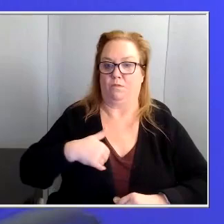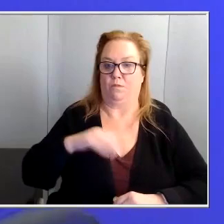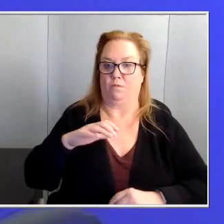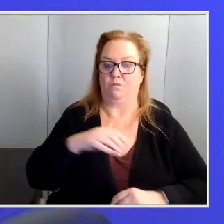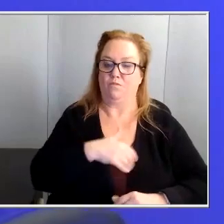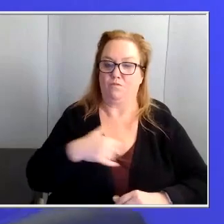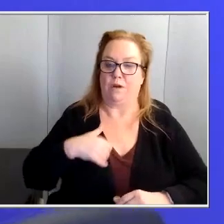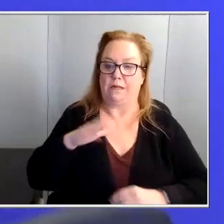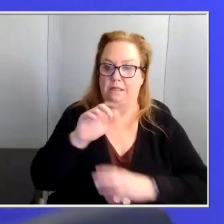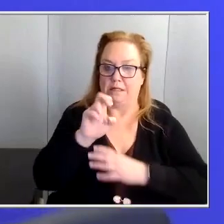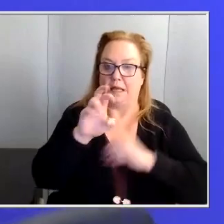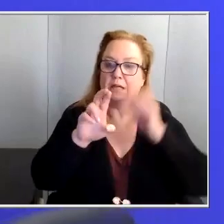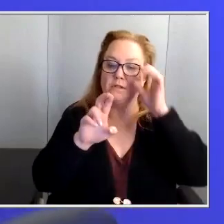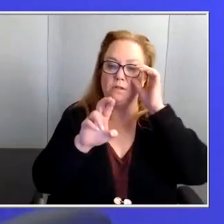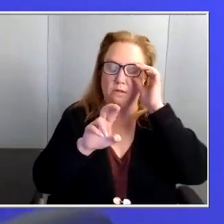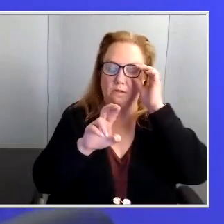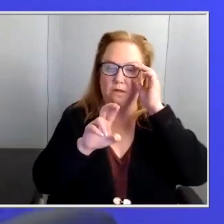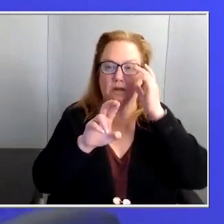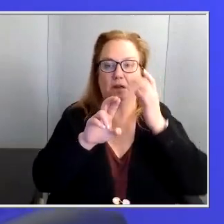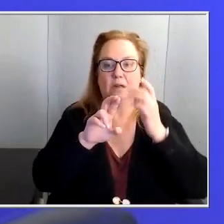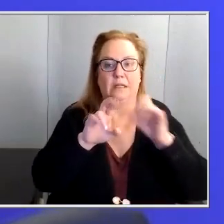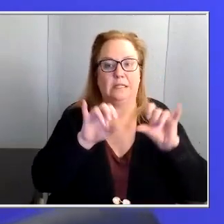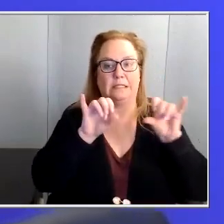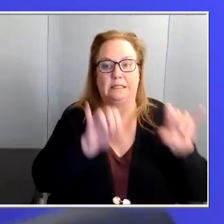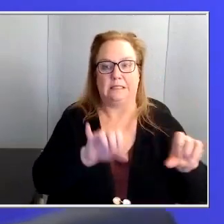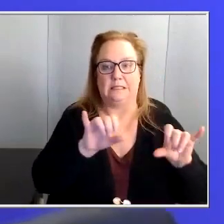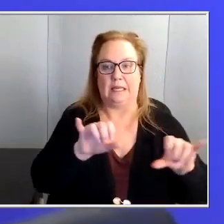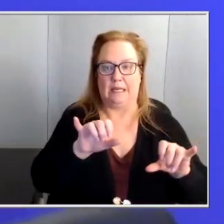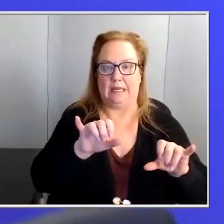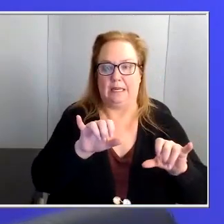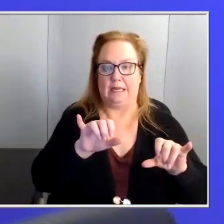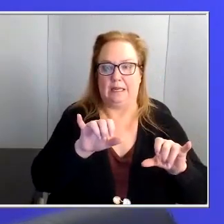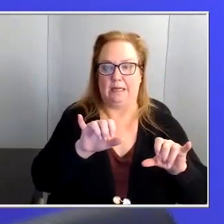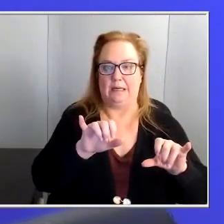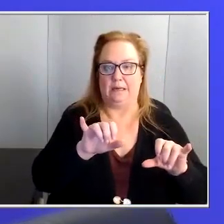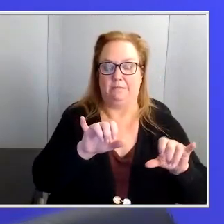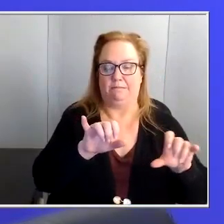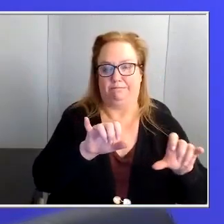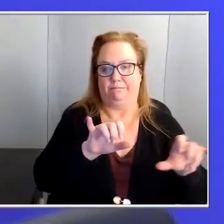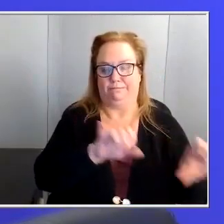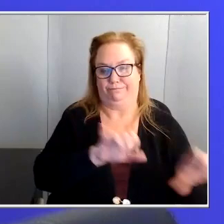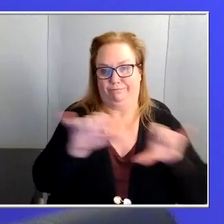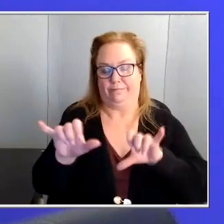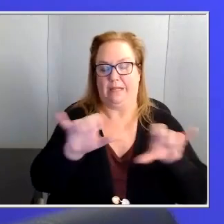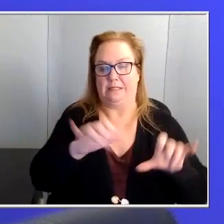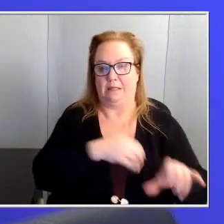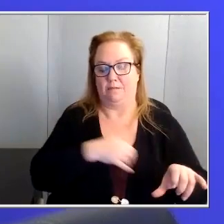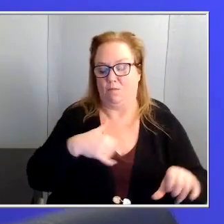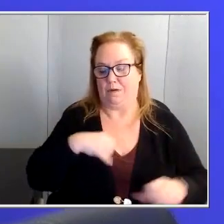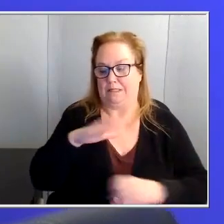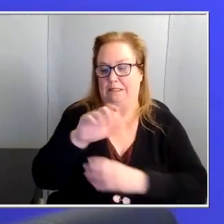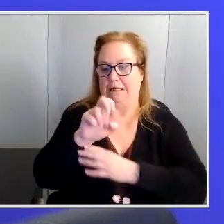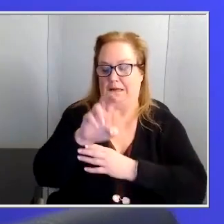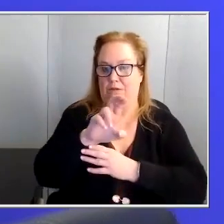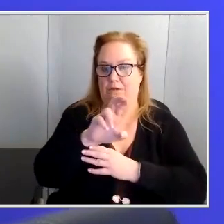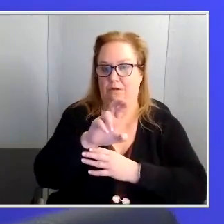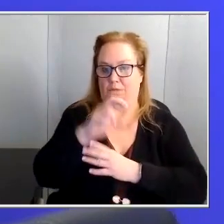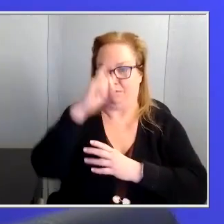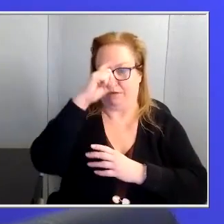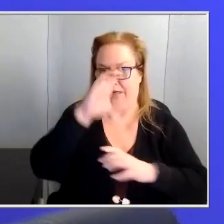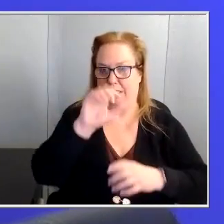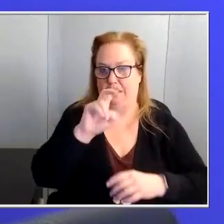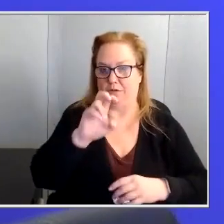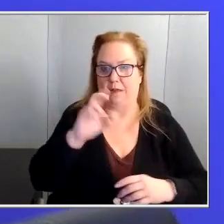the exact same pathology as the breast cancer. So I think I'm doing pretty